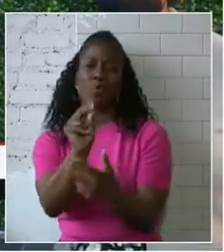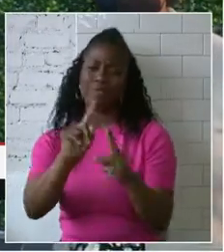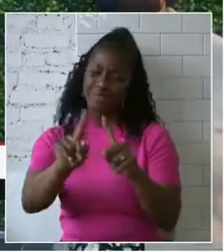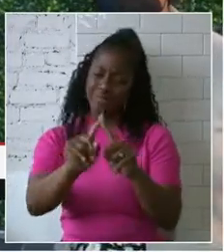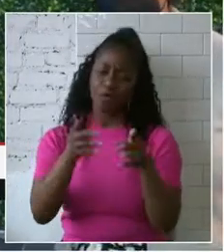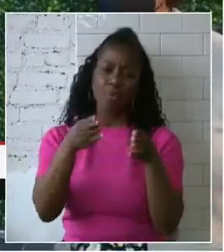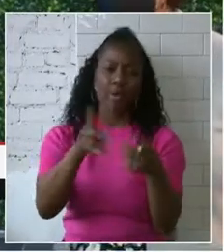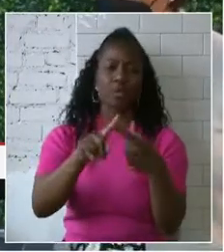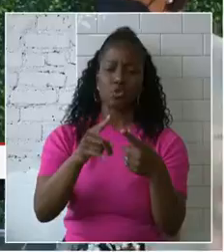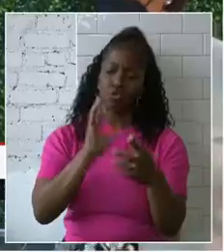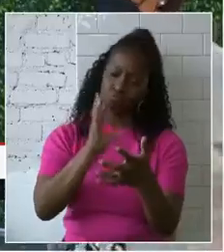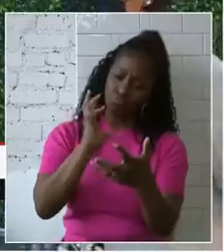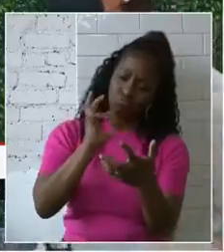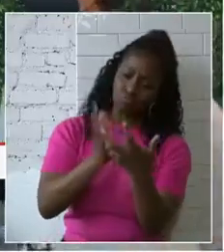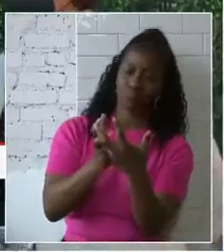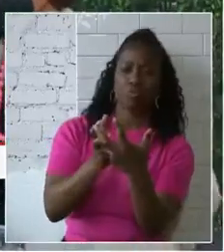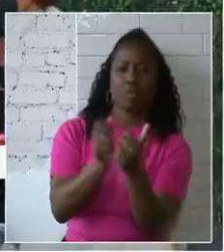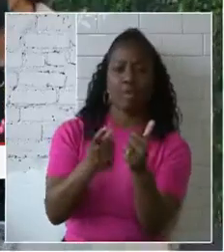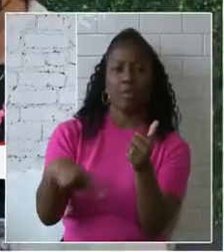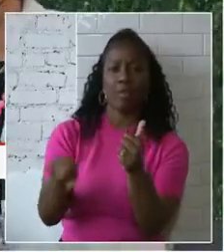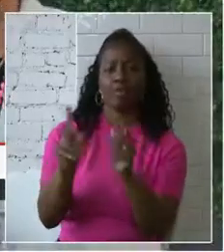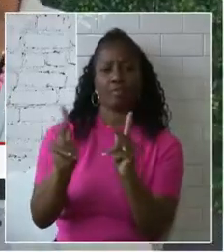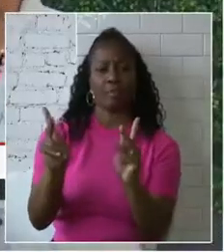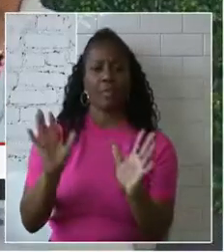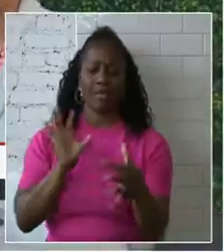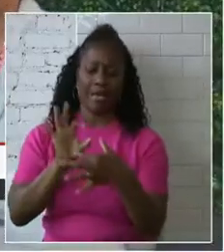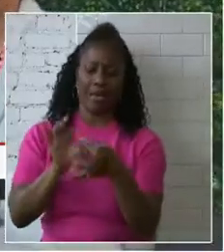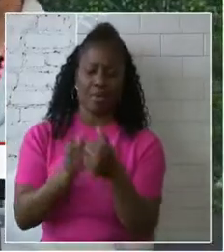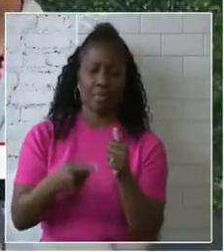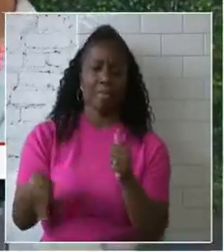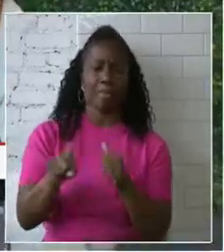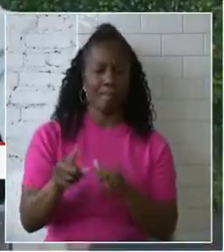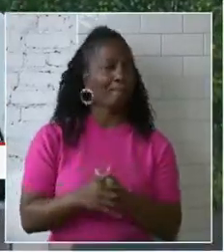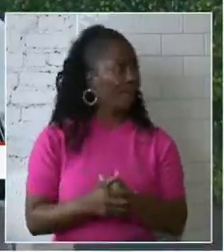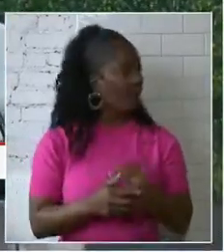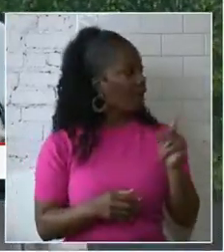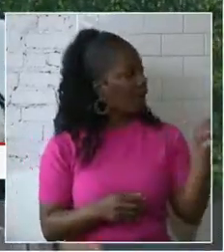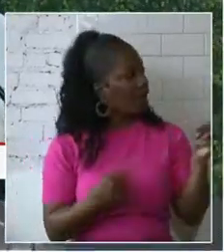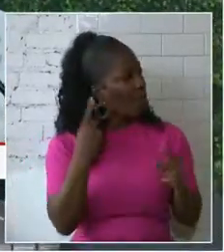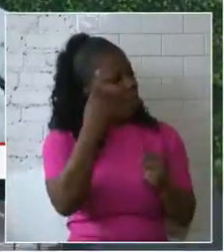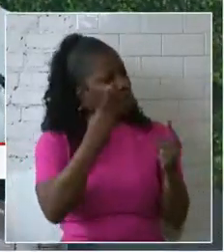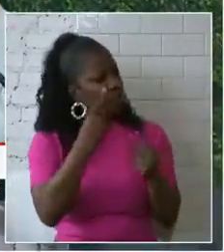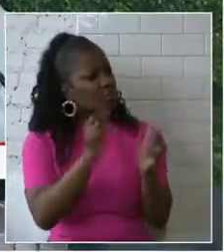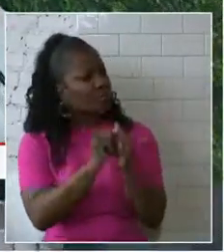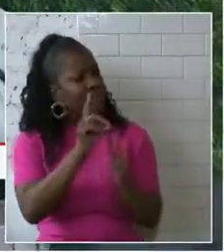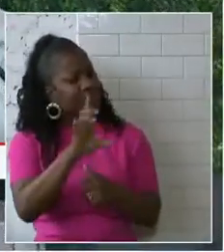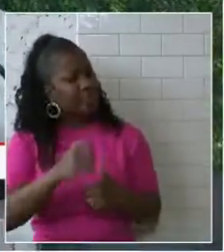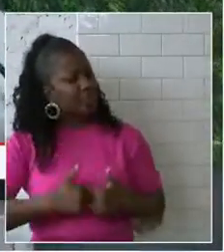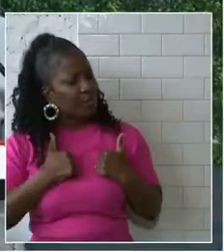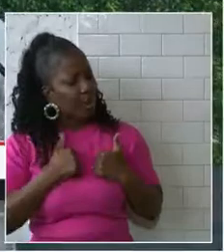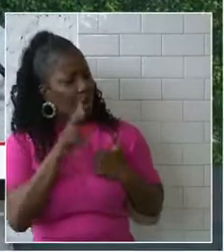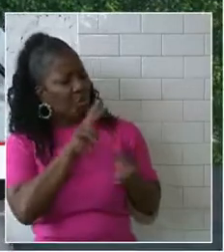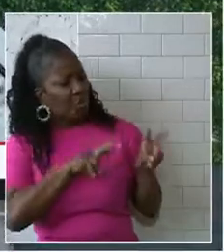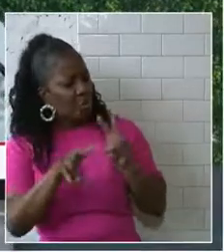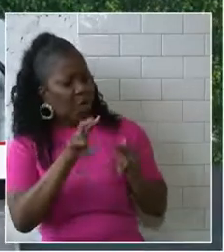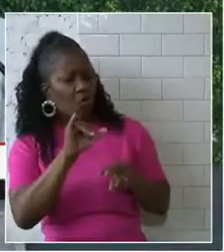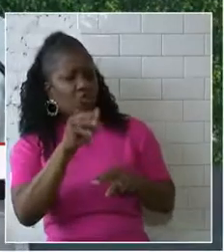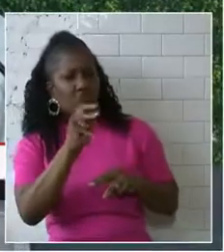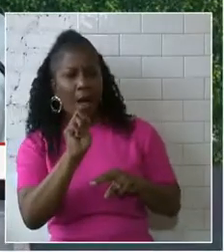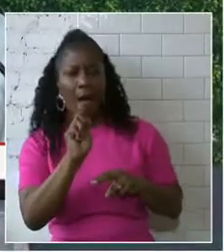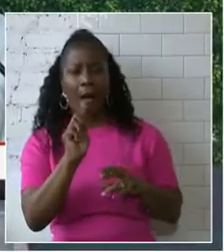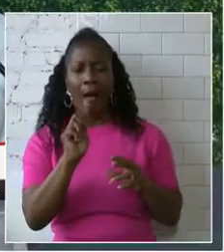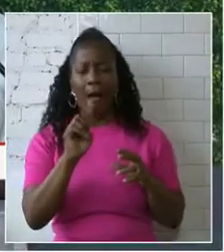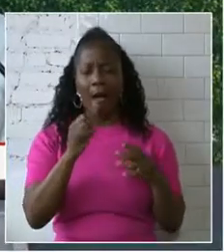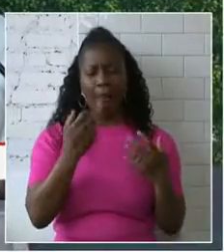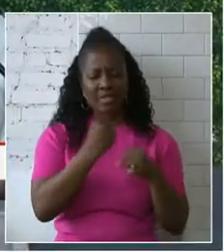journey. Yep, Sam. Is this limited to DC residents? I mean, when you look at the crime stats in DC, who